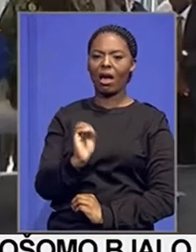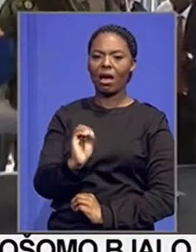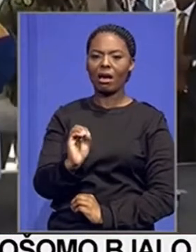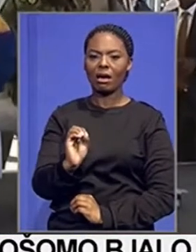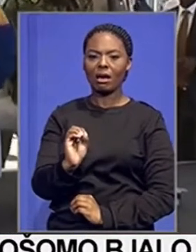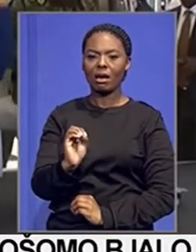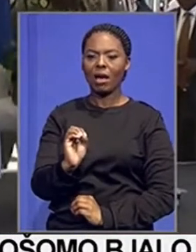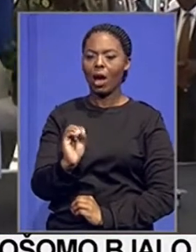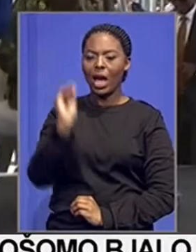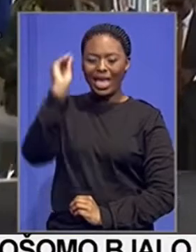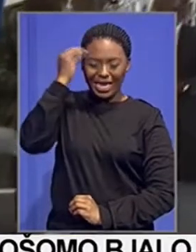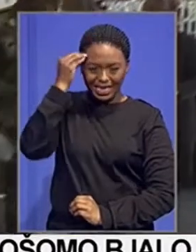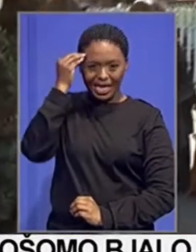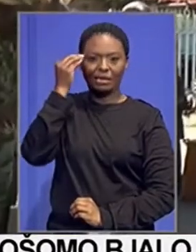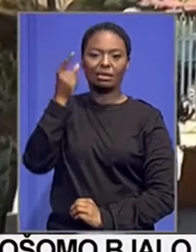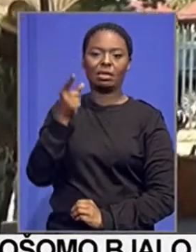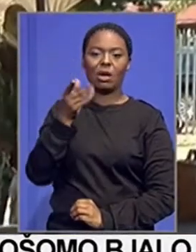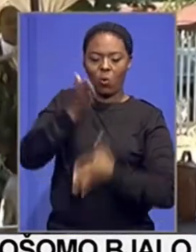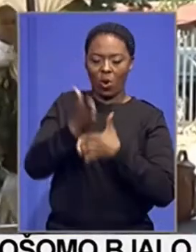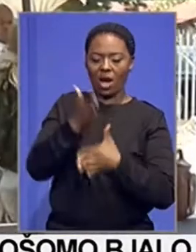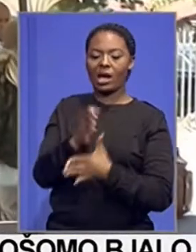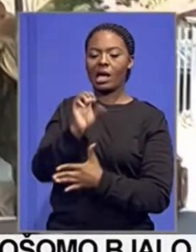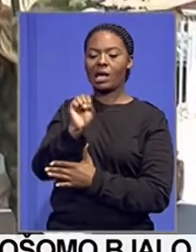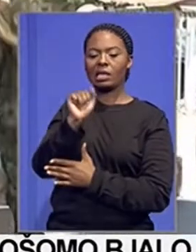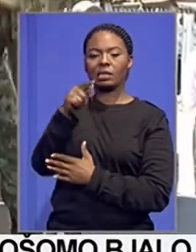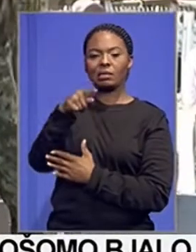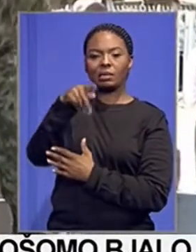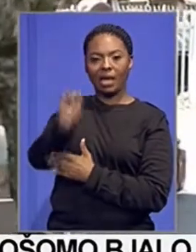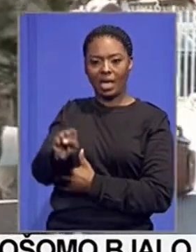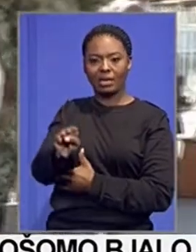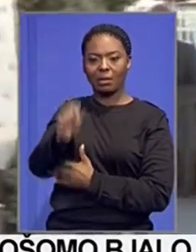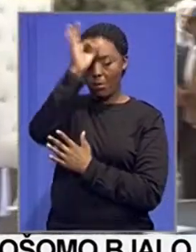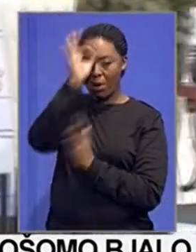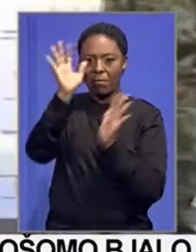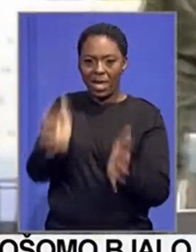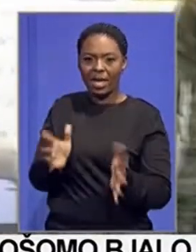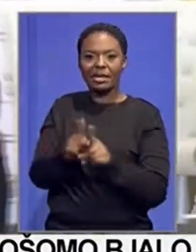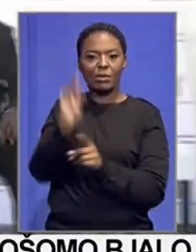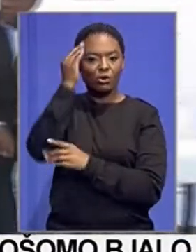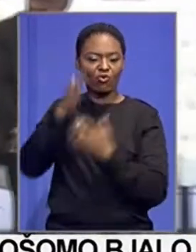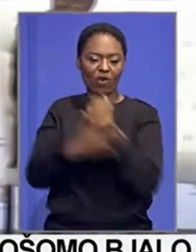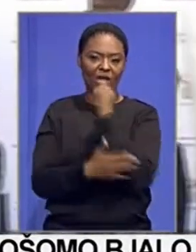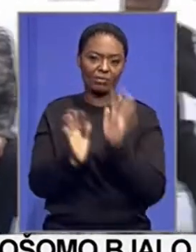of the SABC organization, and is also about the interest of the country.